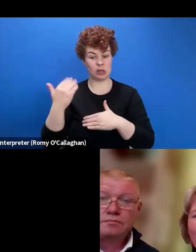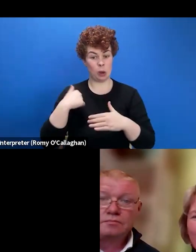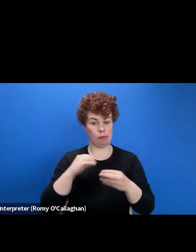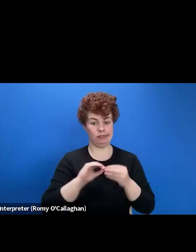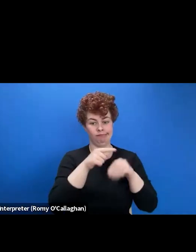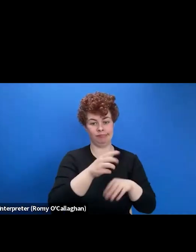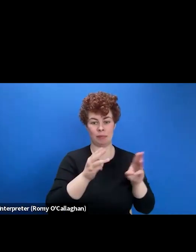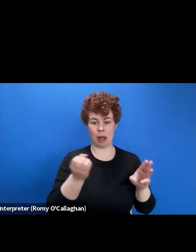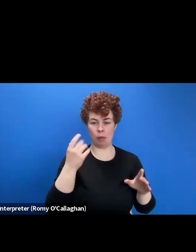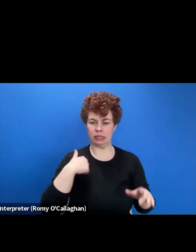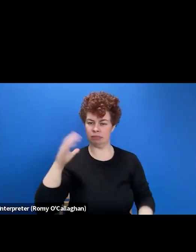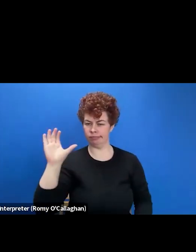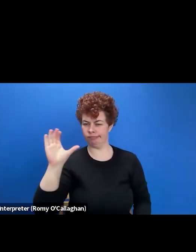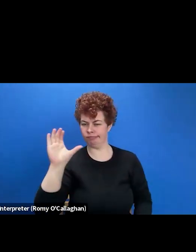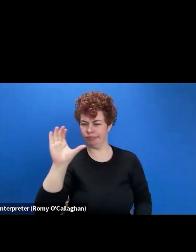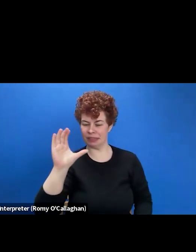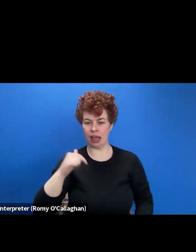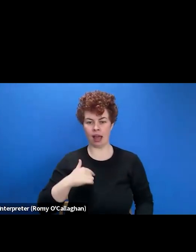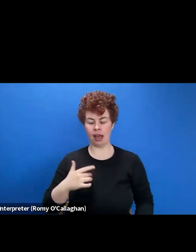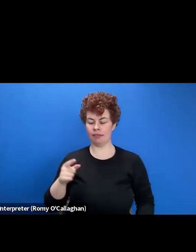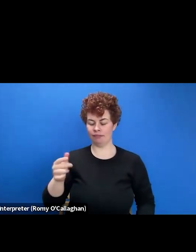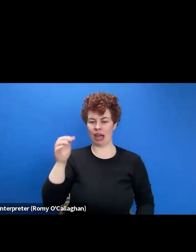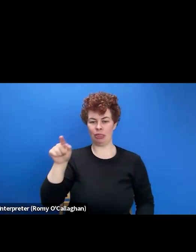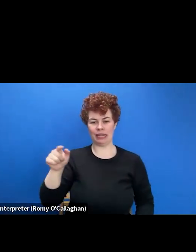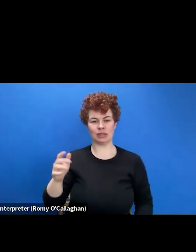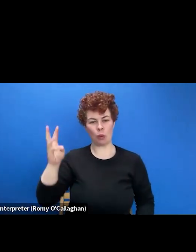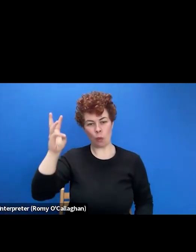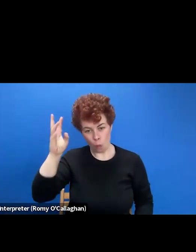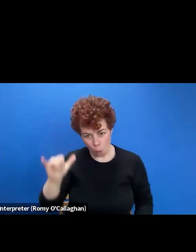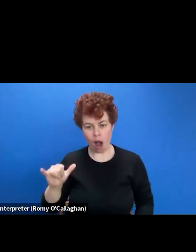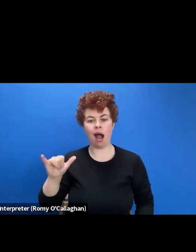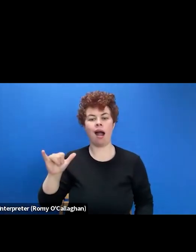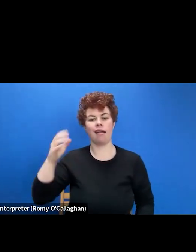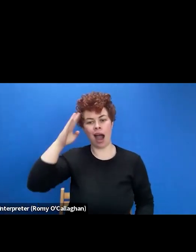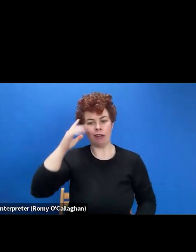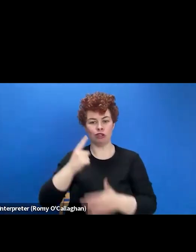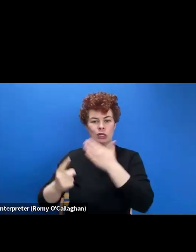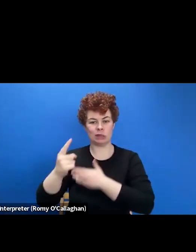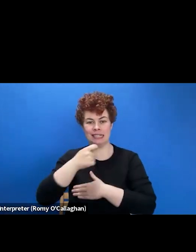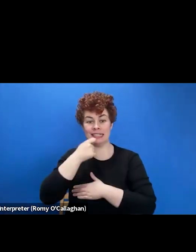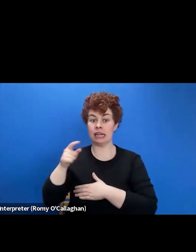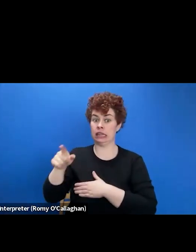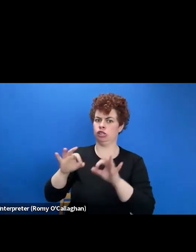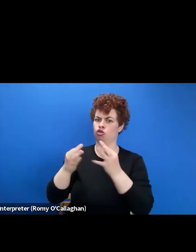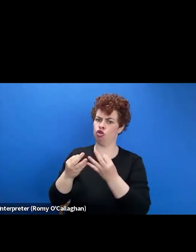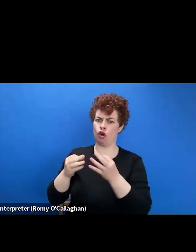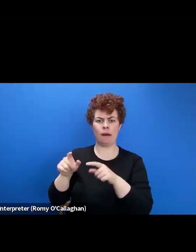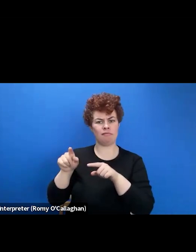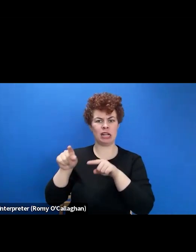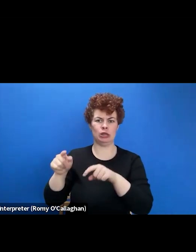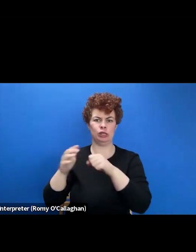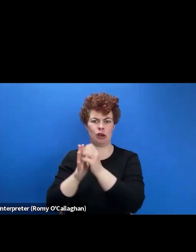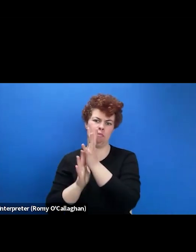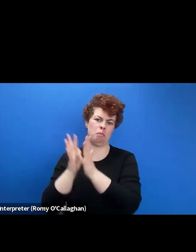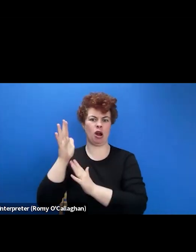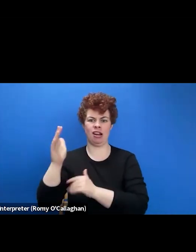why the Irish Independent put a photograph and a caption that says that, this group has been accused of burning Israeli flags. So I